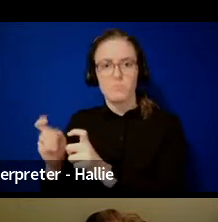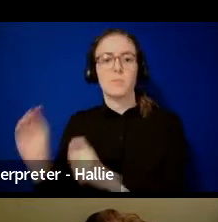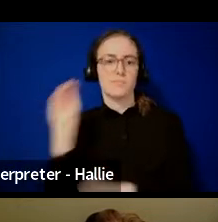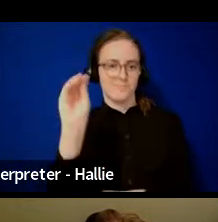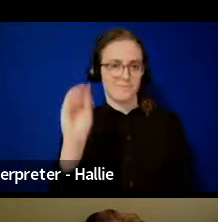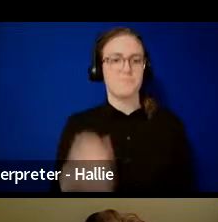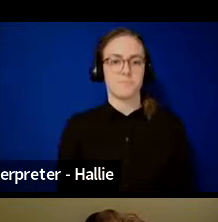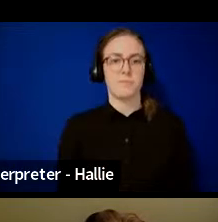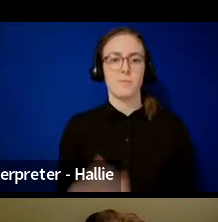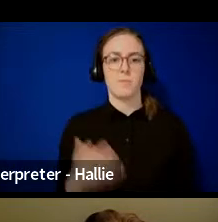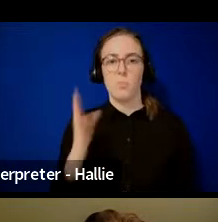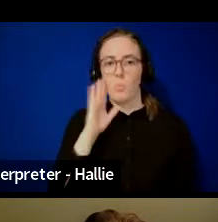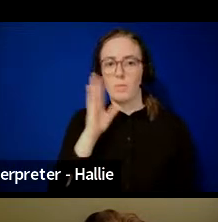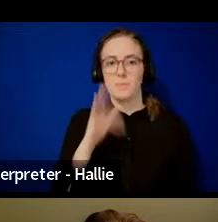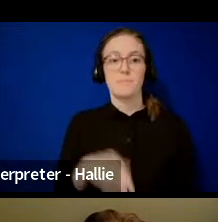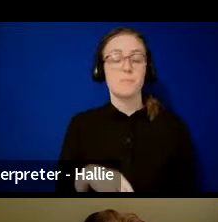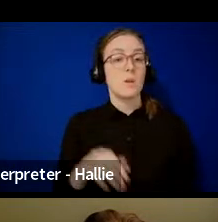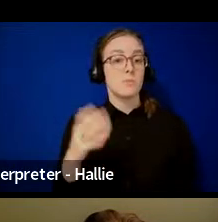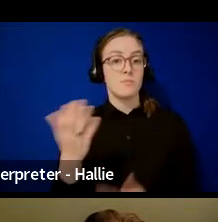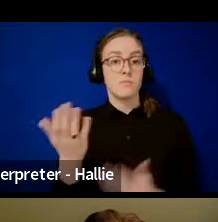for you.